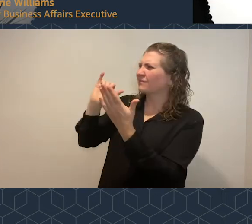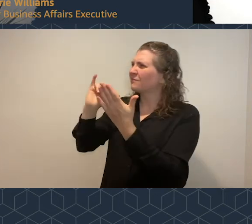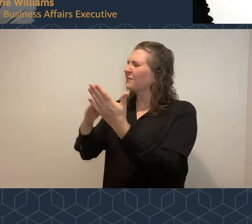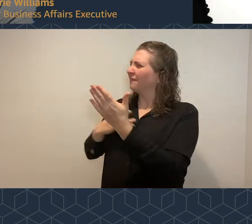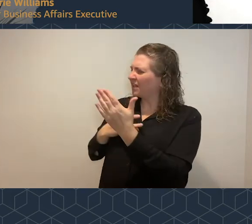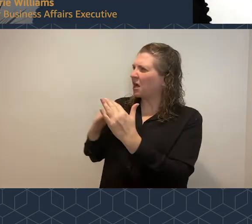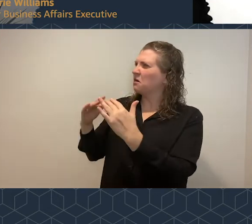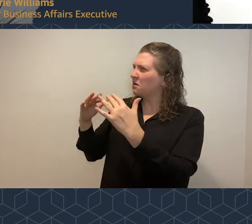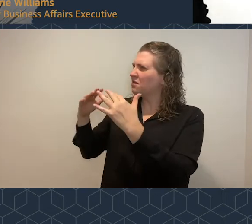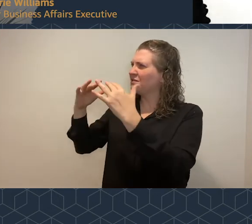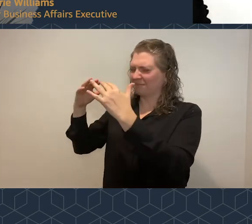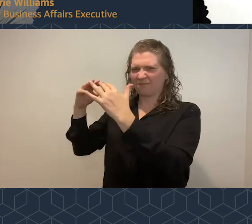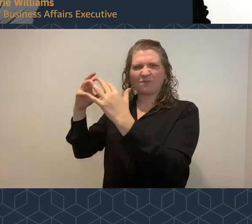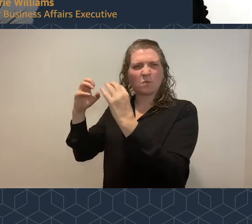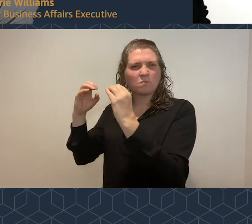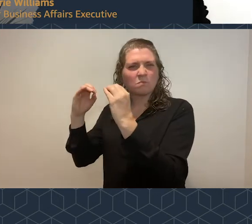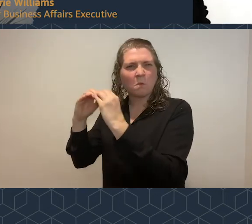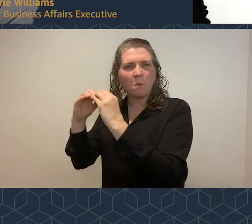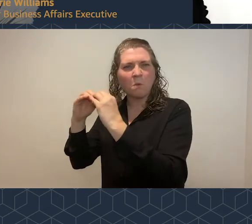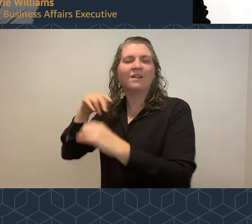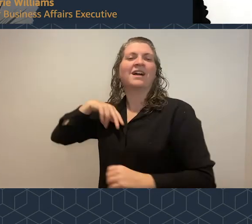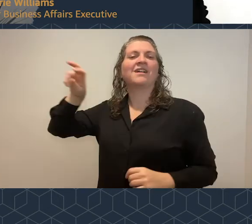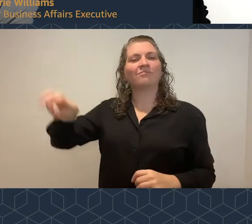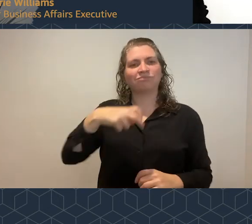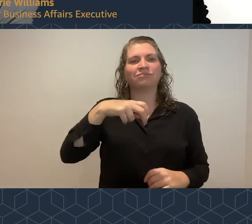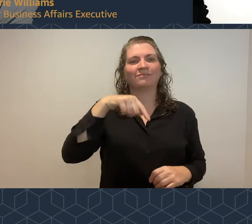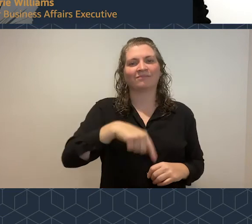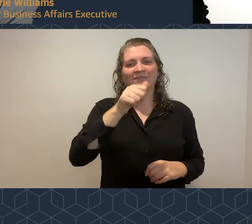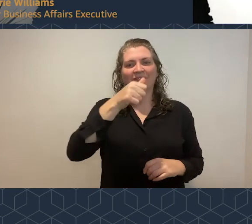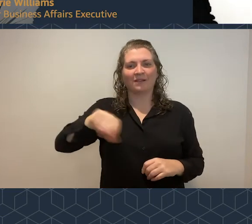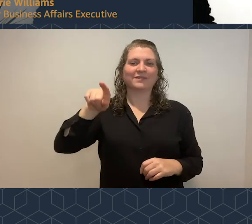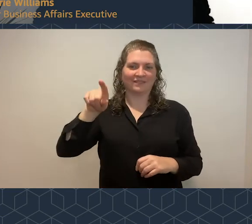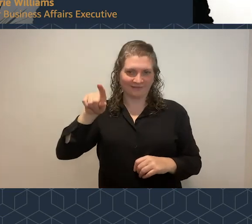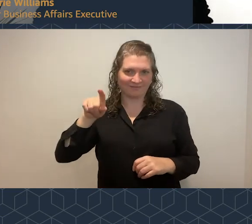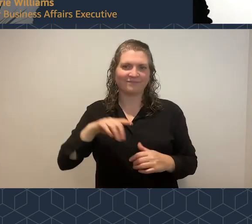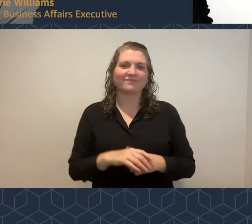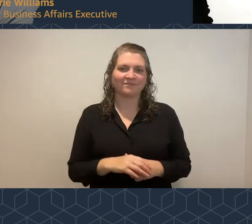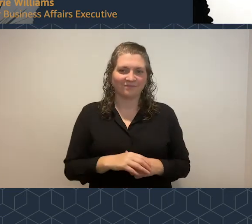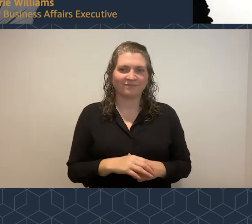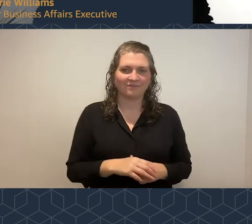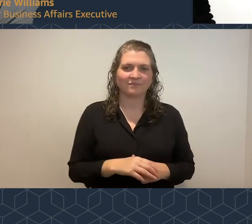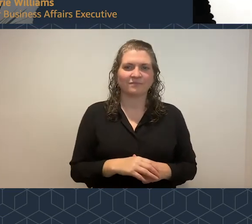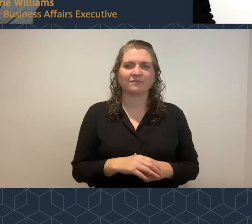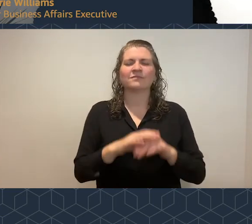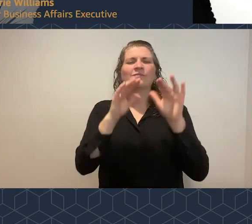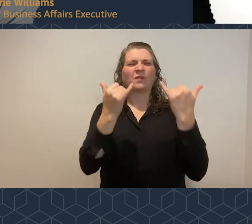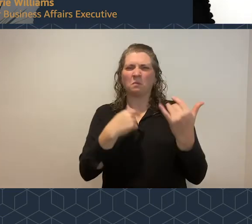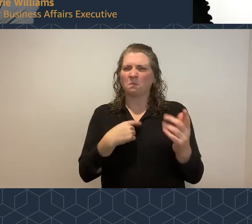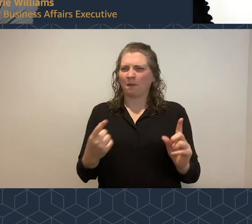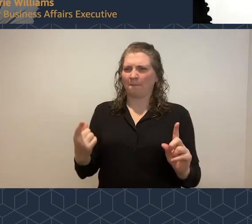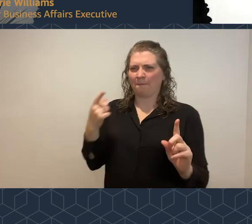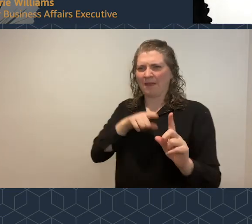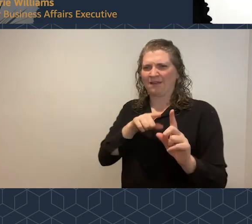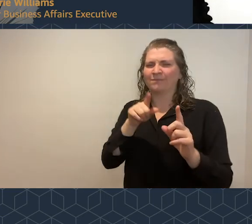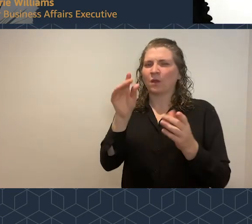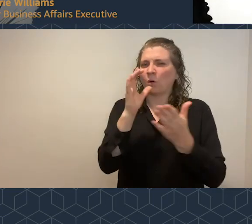definitely. And let's go back to being authentic. And so, how do you get comfortable of being